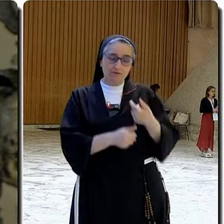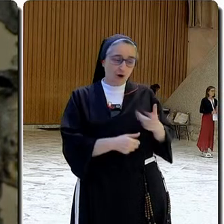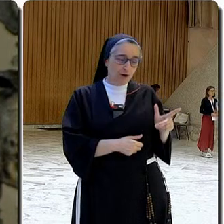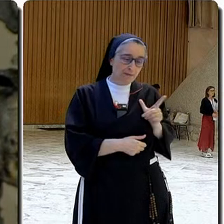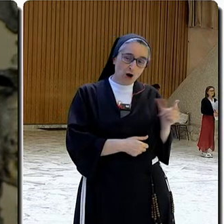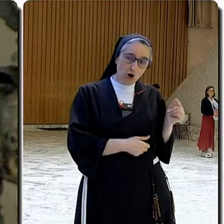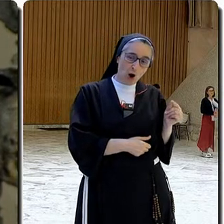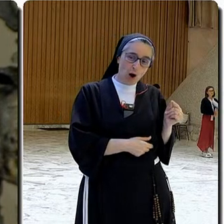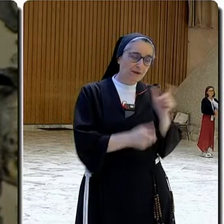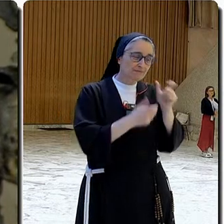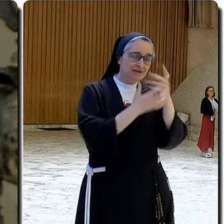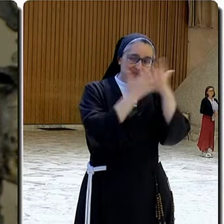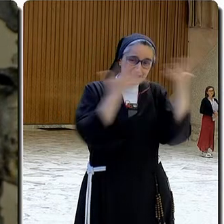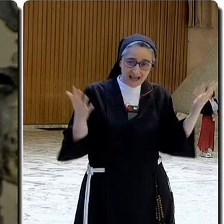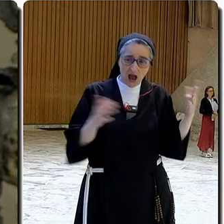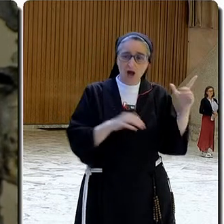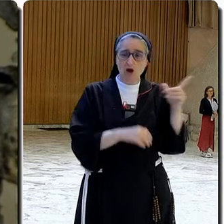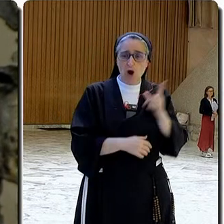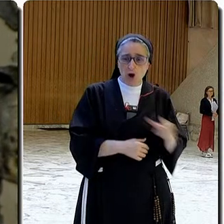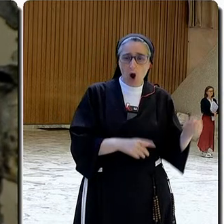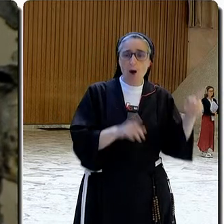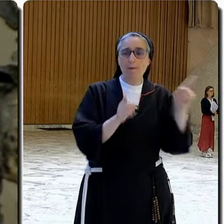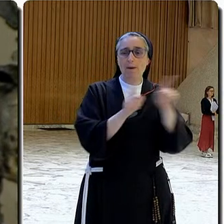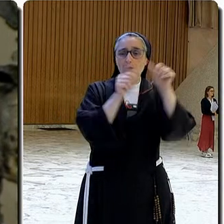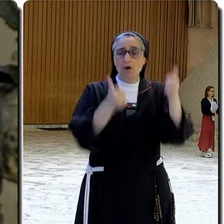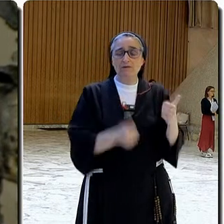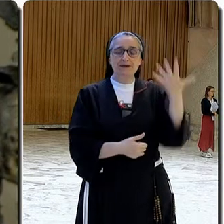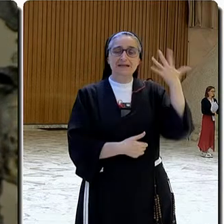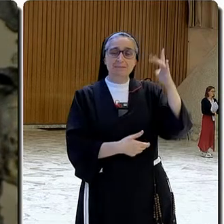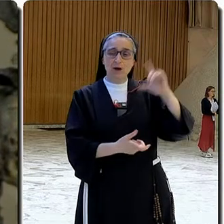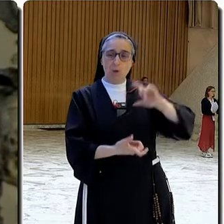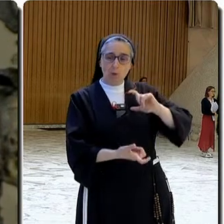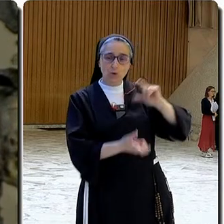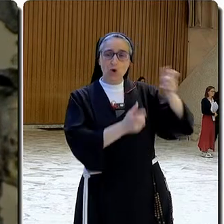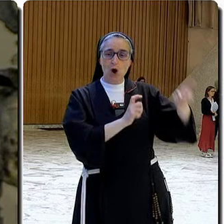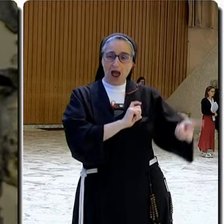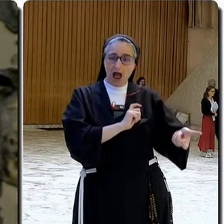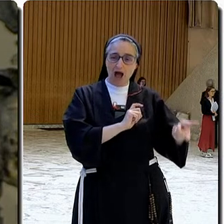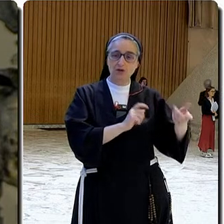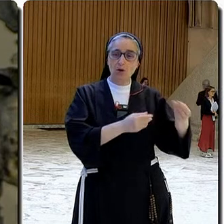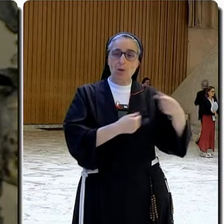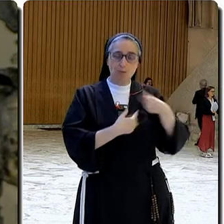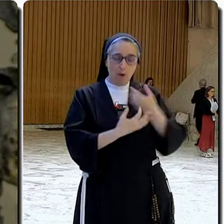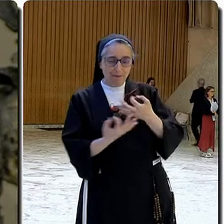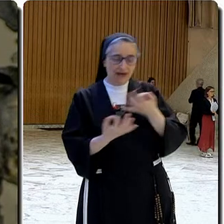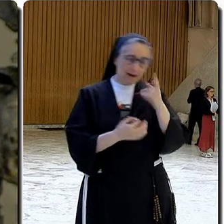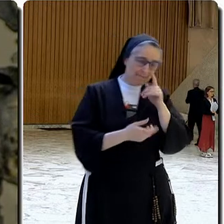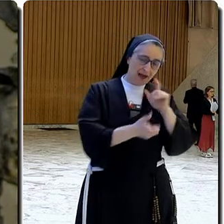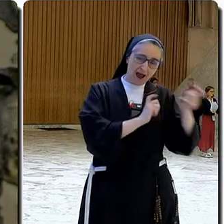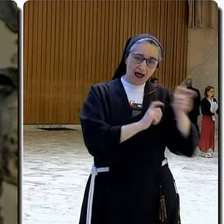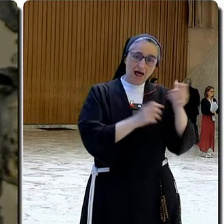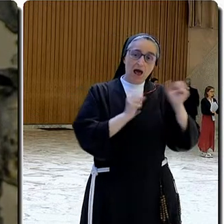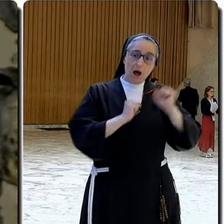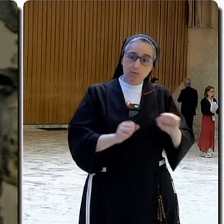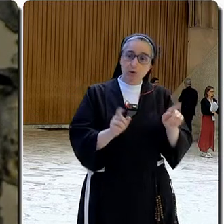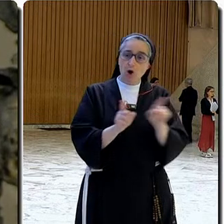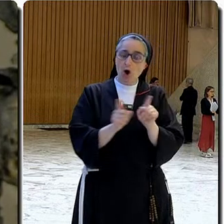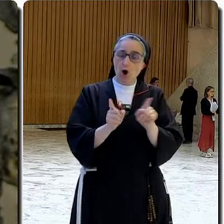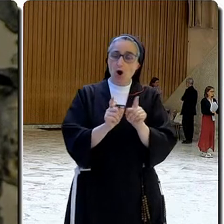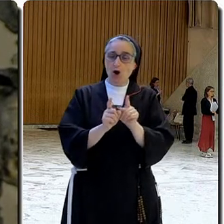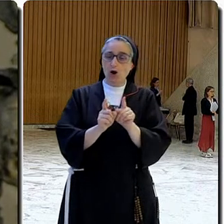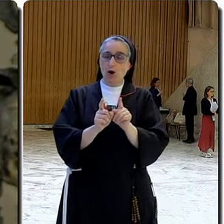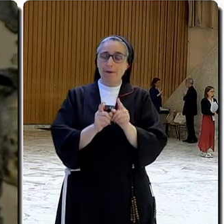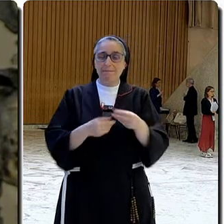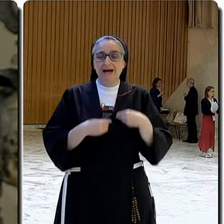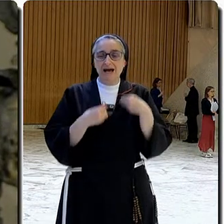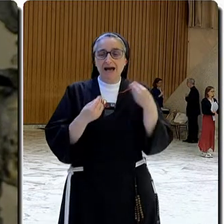mirror each other and highlight the good in each other, but they can also make their partners see the dark